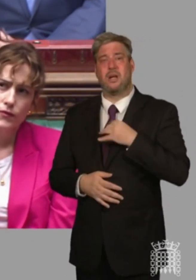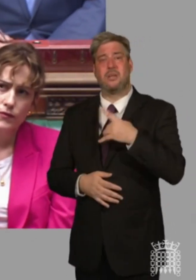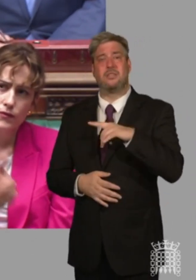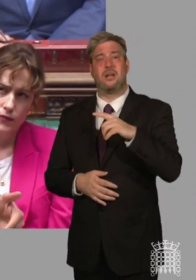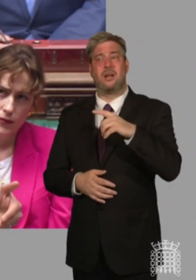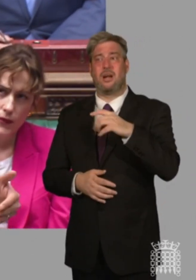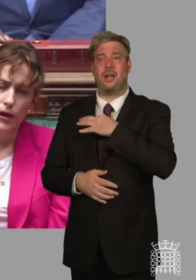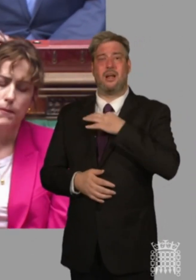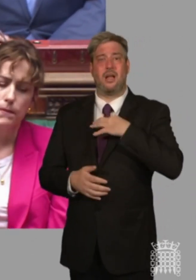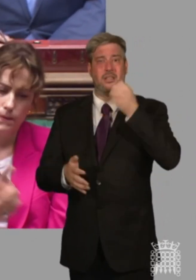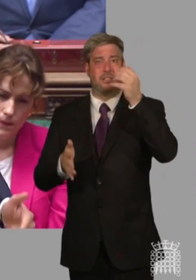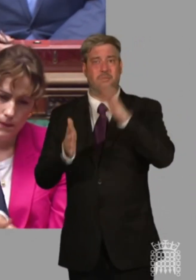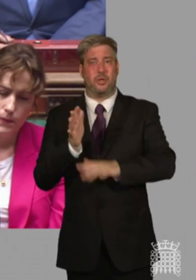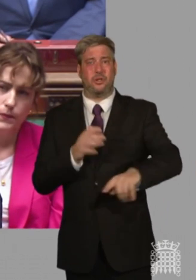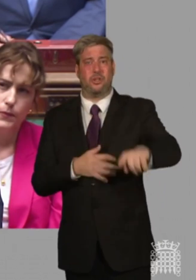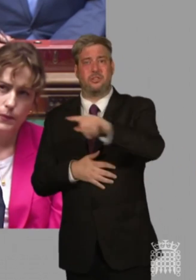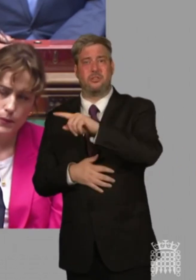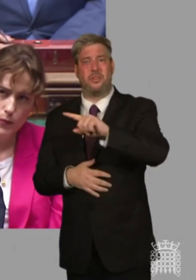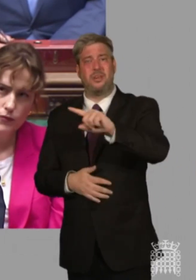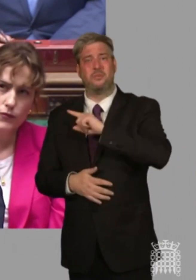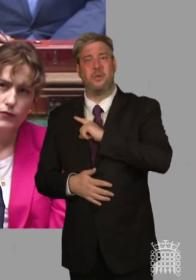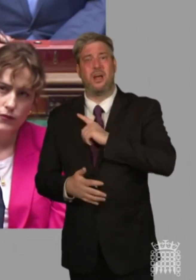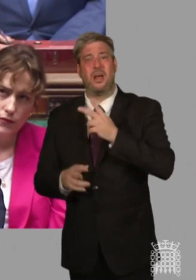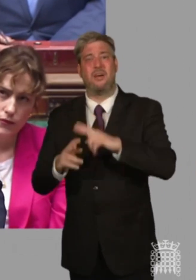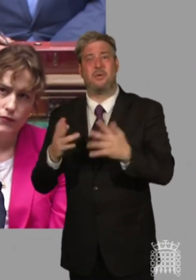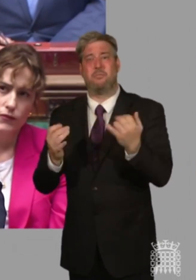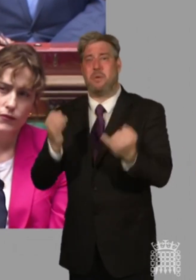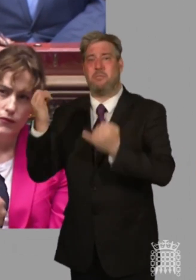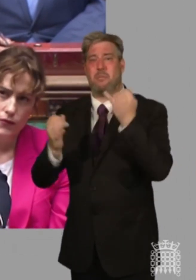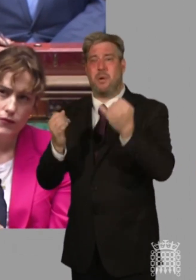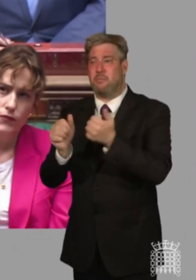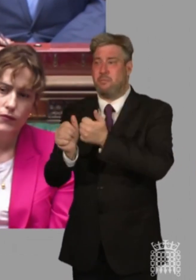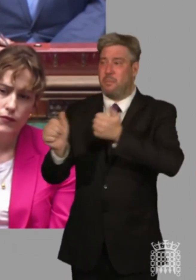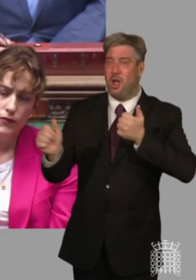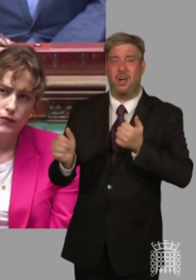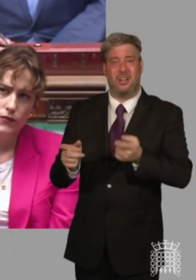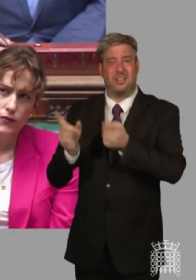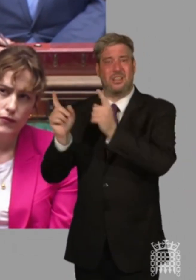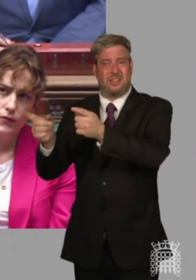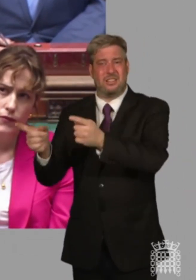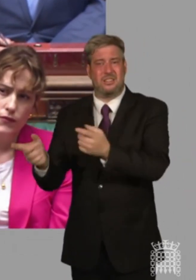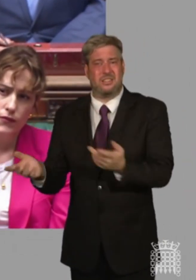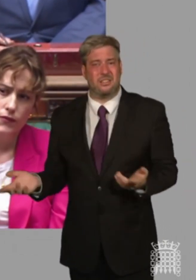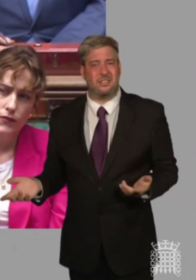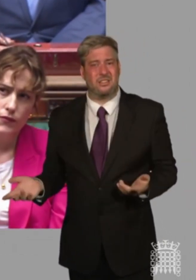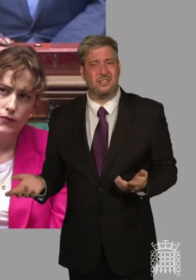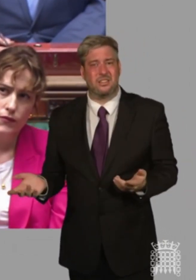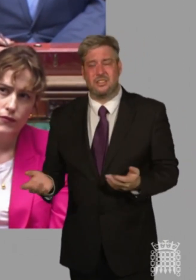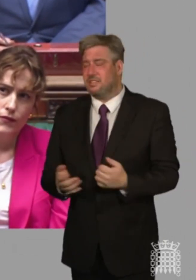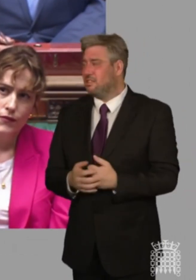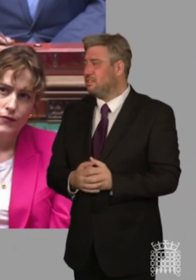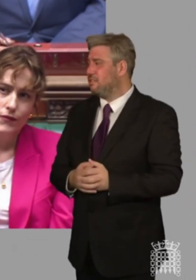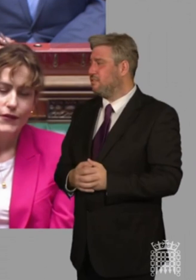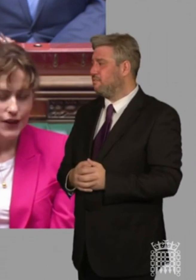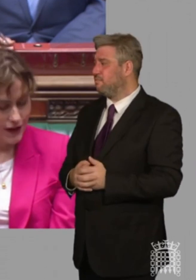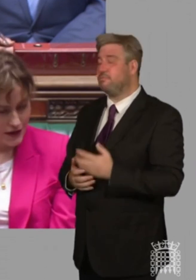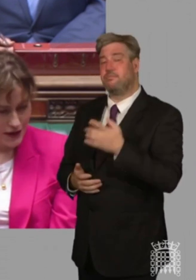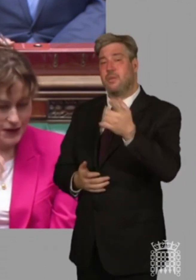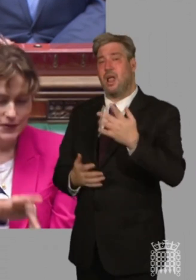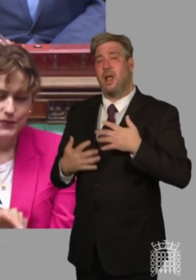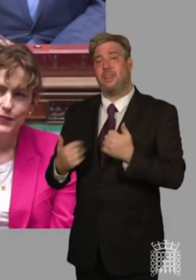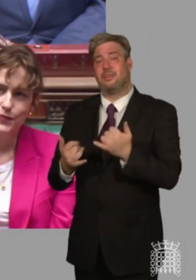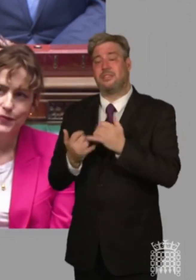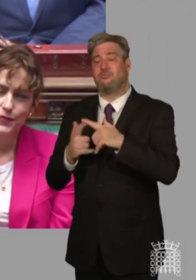we're putting more funding in to provide more NHS provision across the country, on top of plans that will see the number of dental training places increased